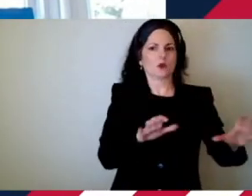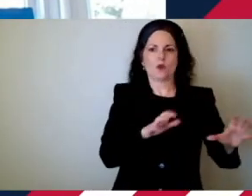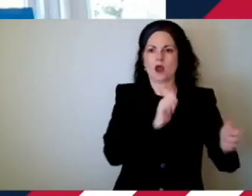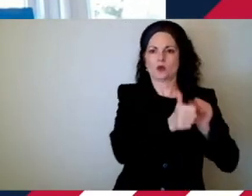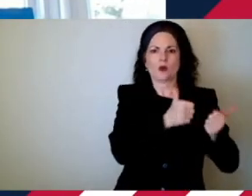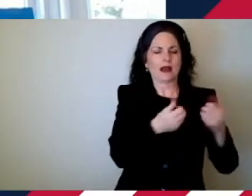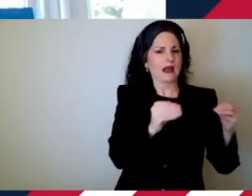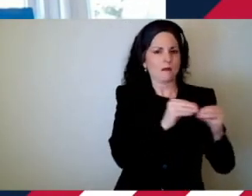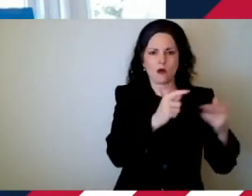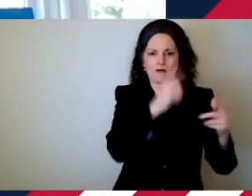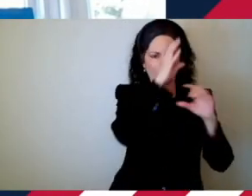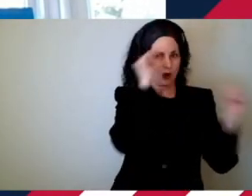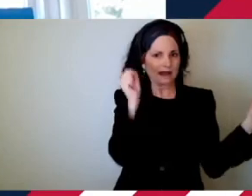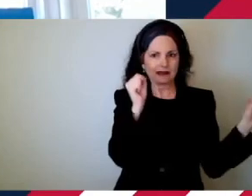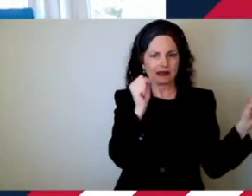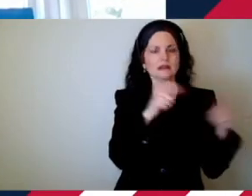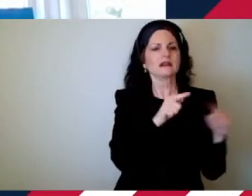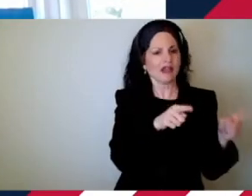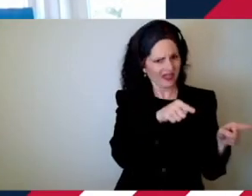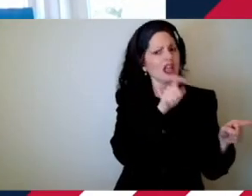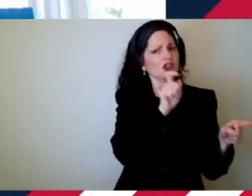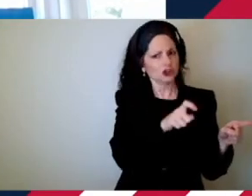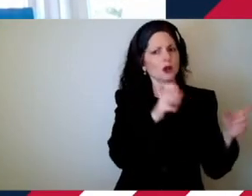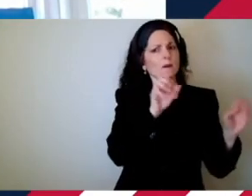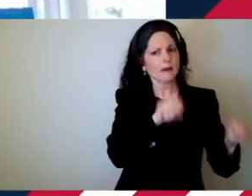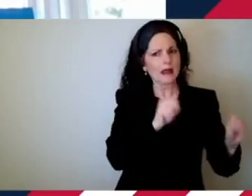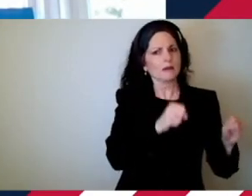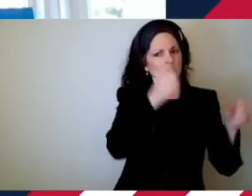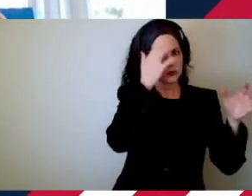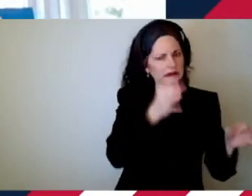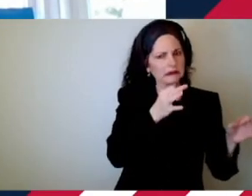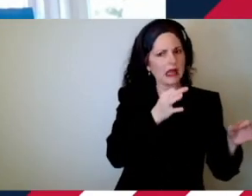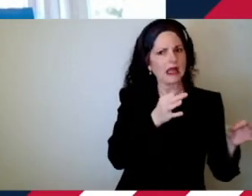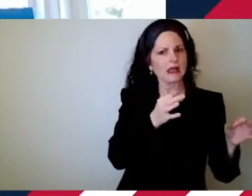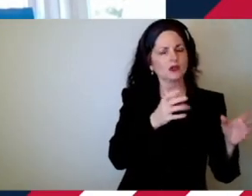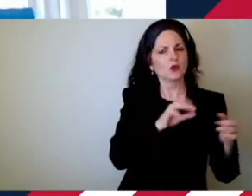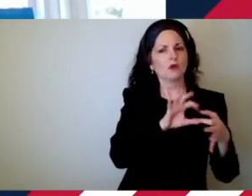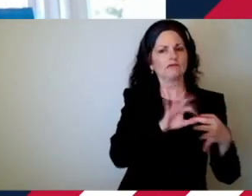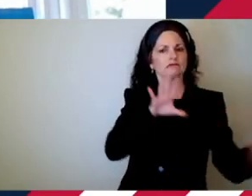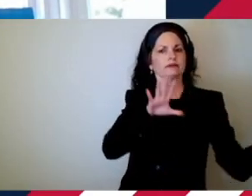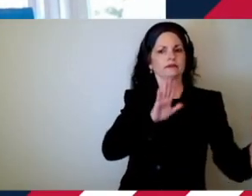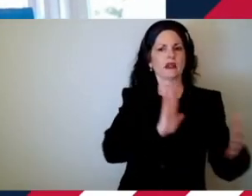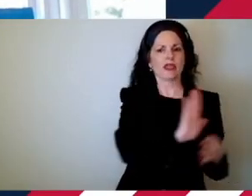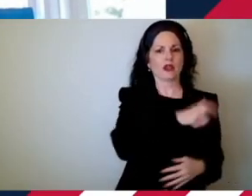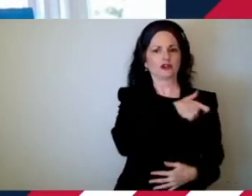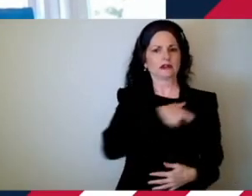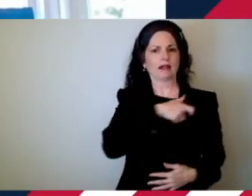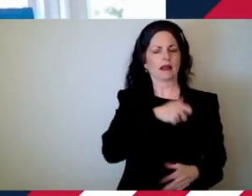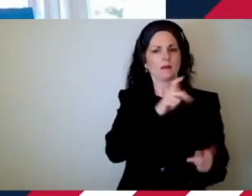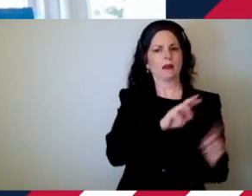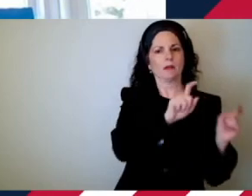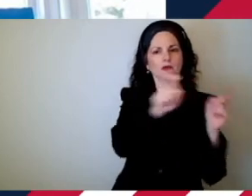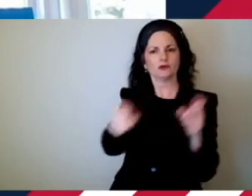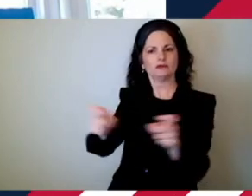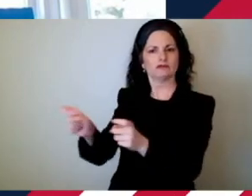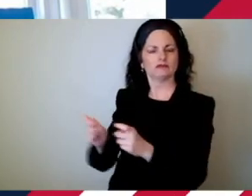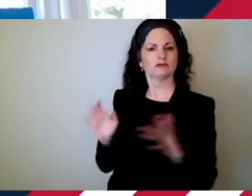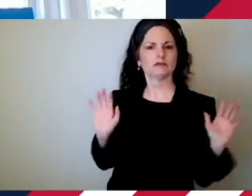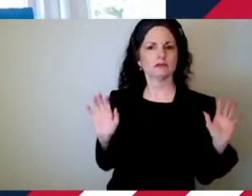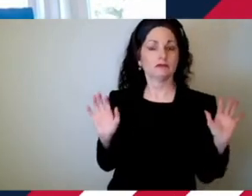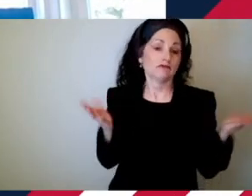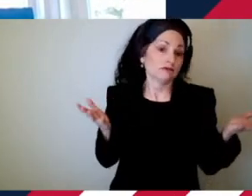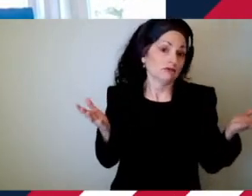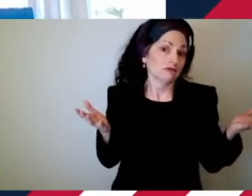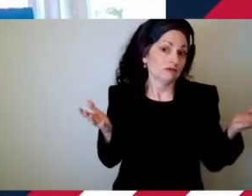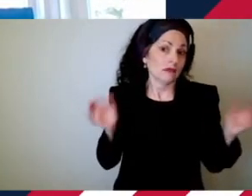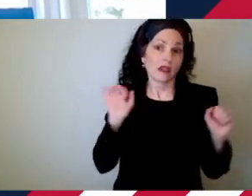discretion to release their delegates or not. And it worked well throughout the spring primaries. We support its adoption in